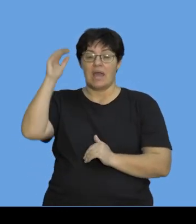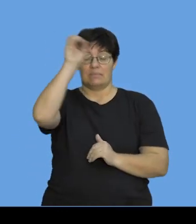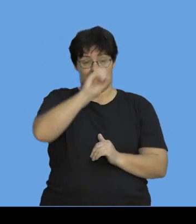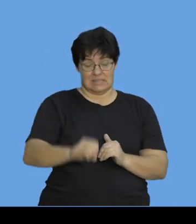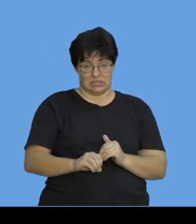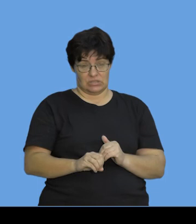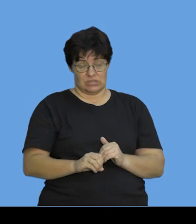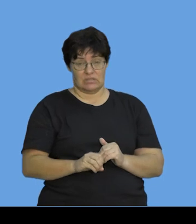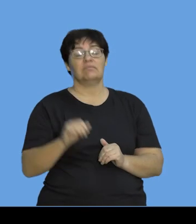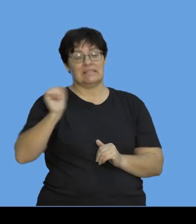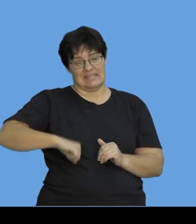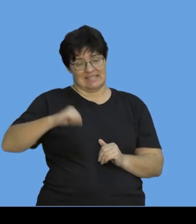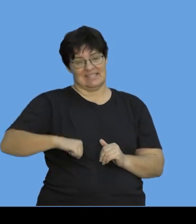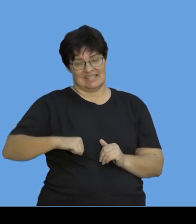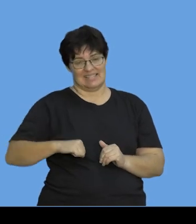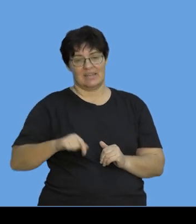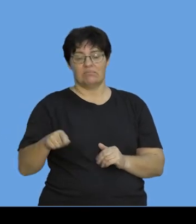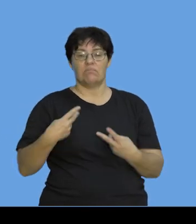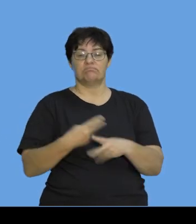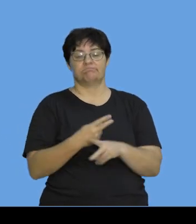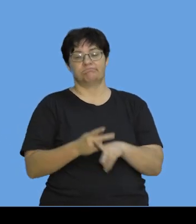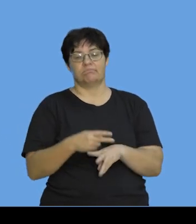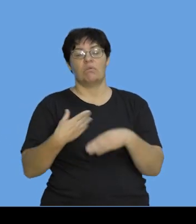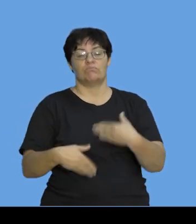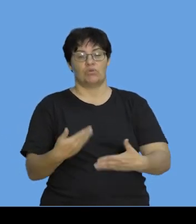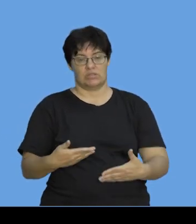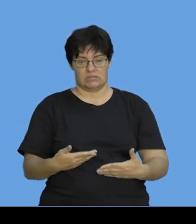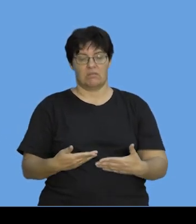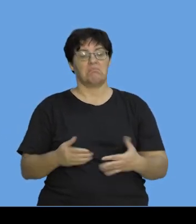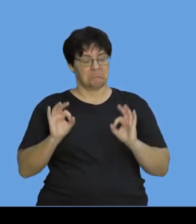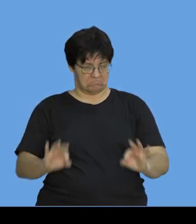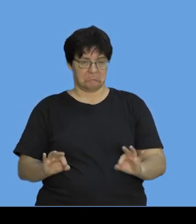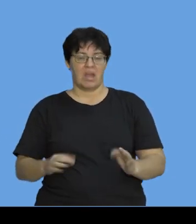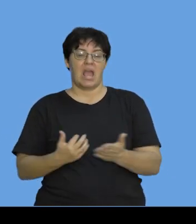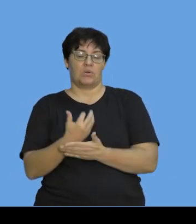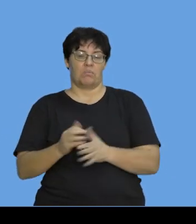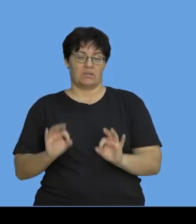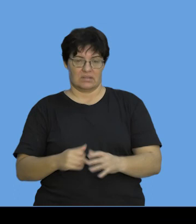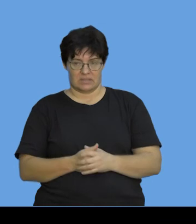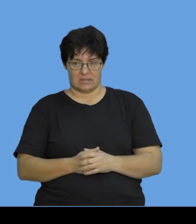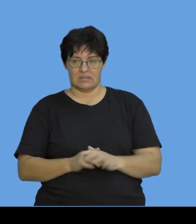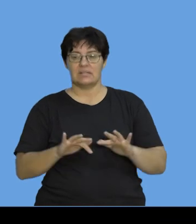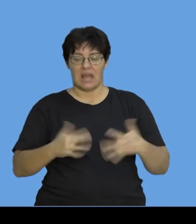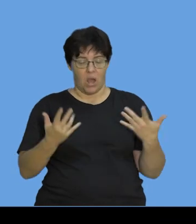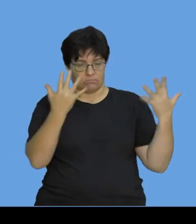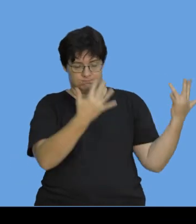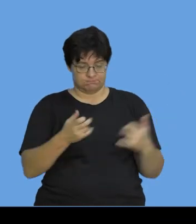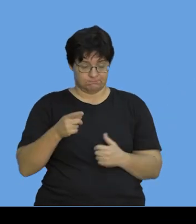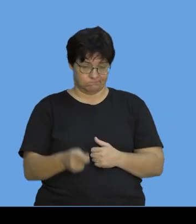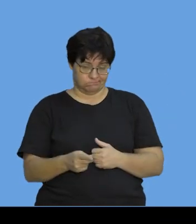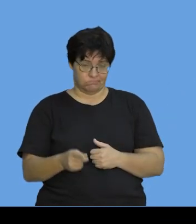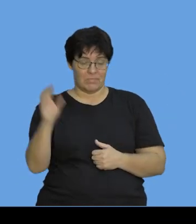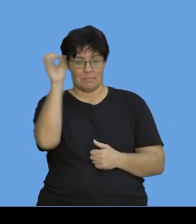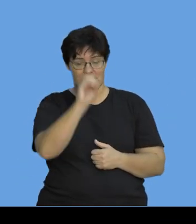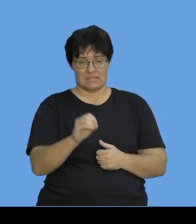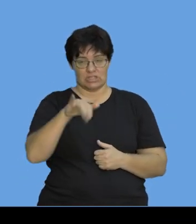that, yes, indeed, the production process is economically viable, okay? So that's how we calculated our